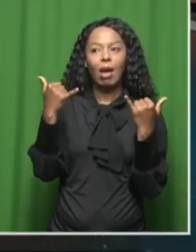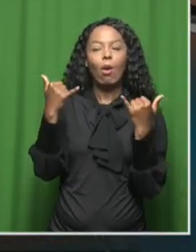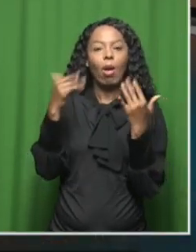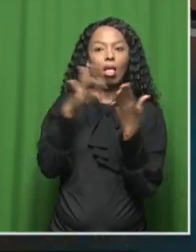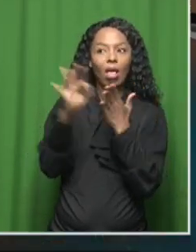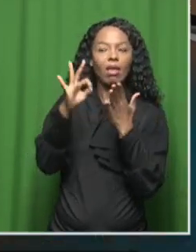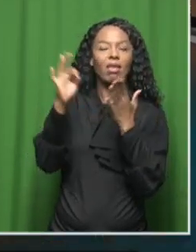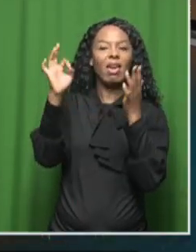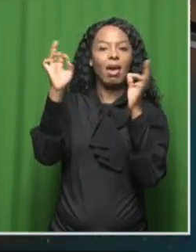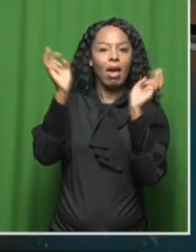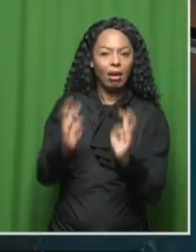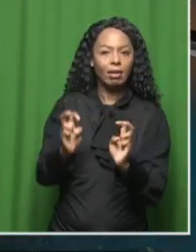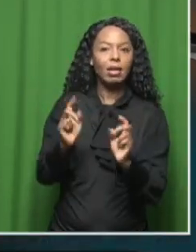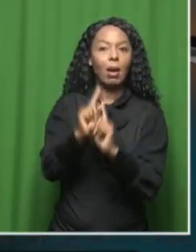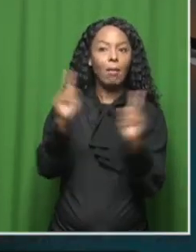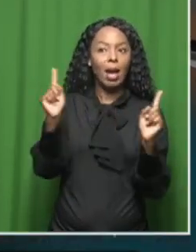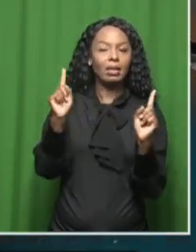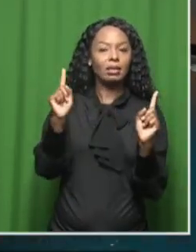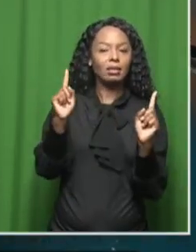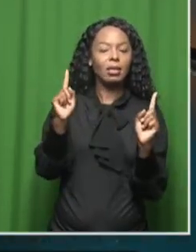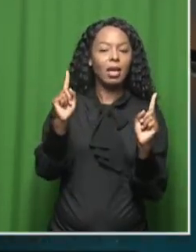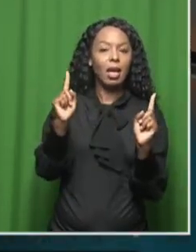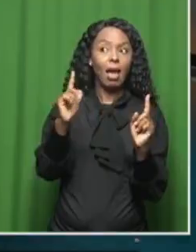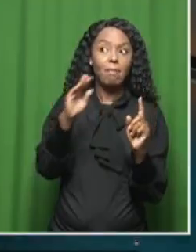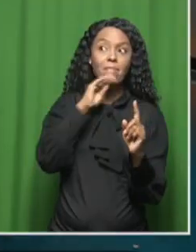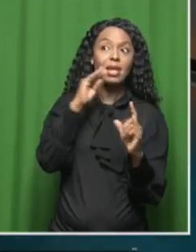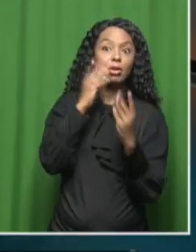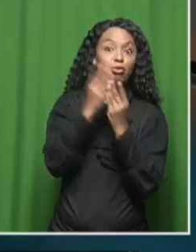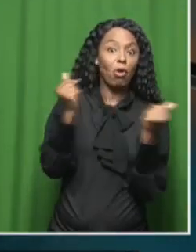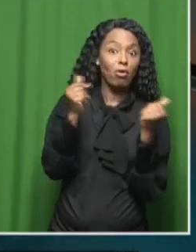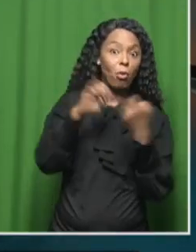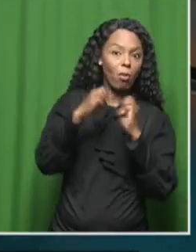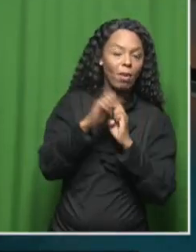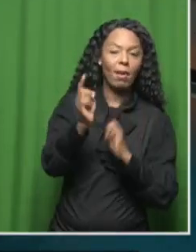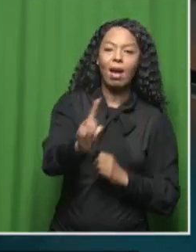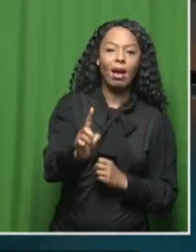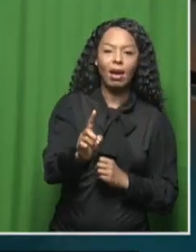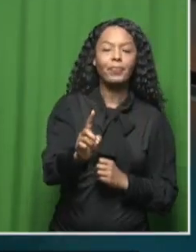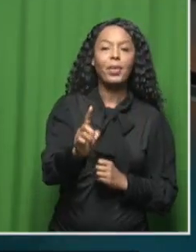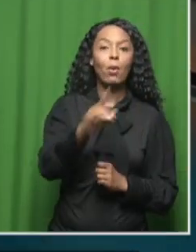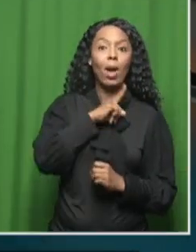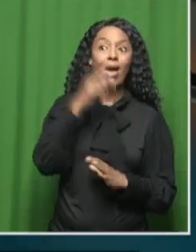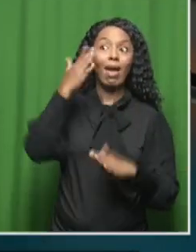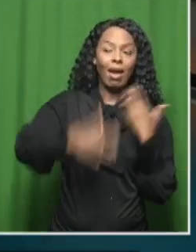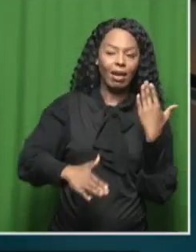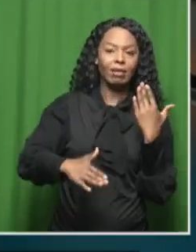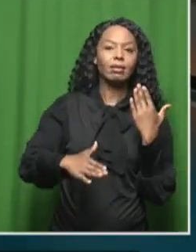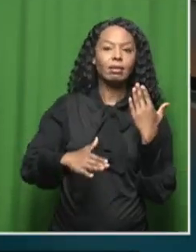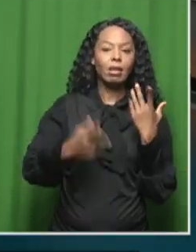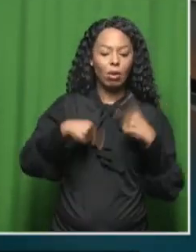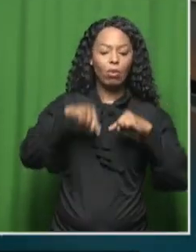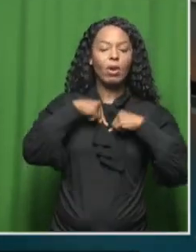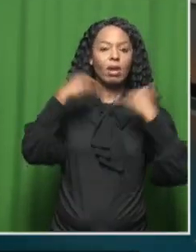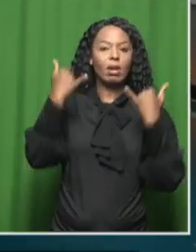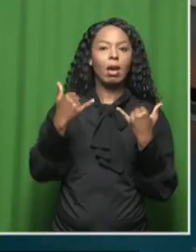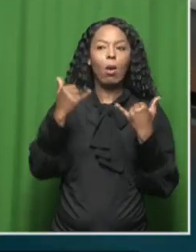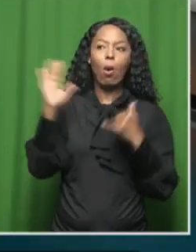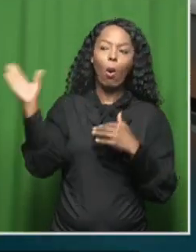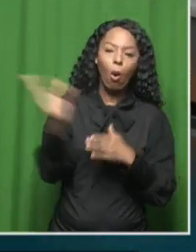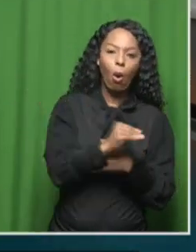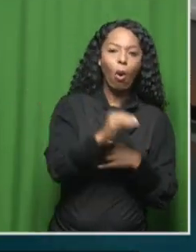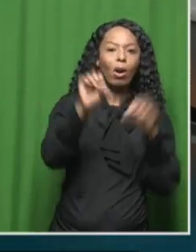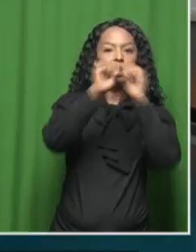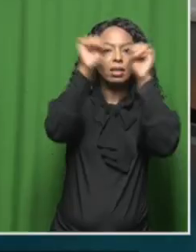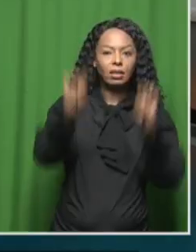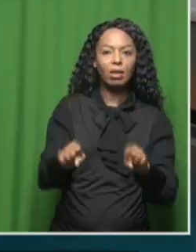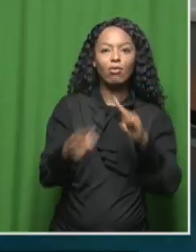not the solution to the problem. In the end, and in fact very rapidly, we need to phase out all emissions coming from